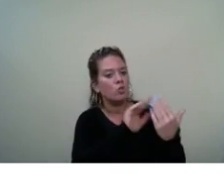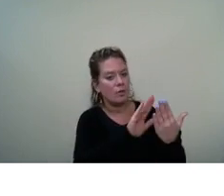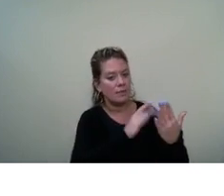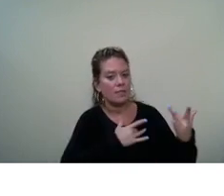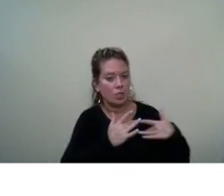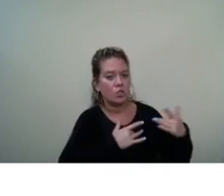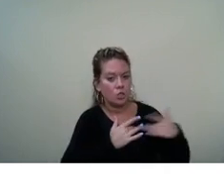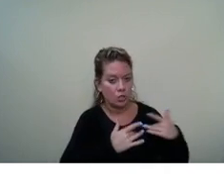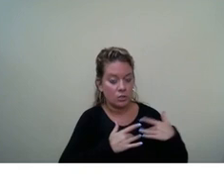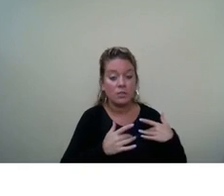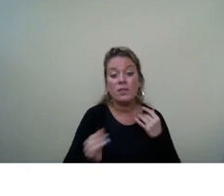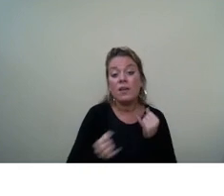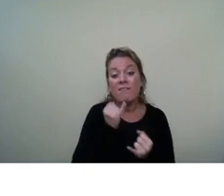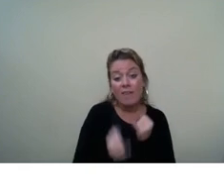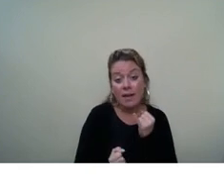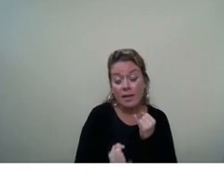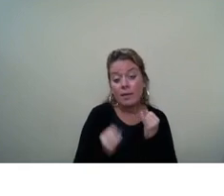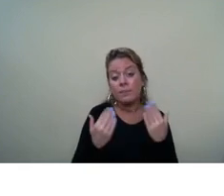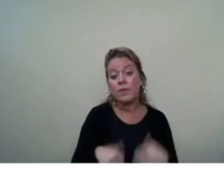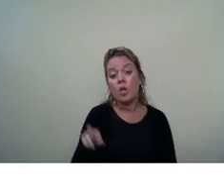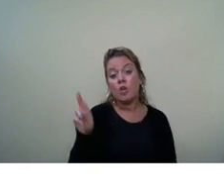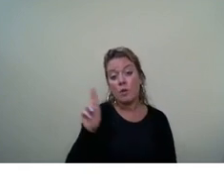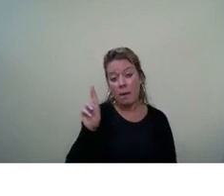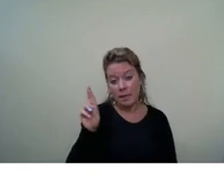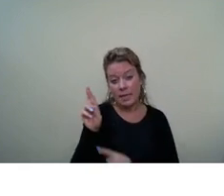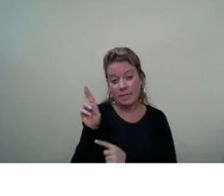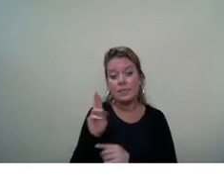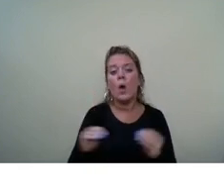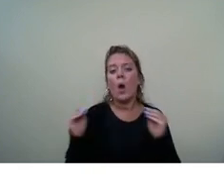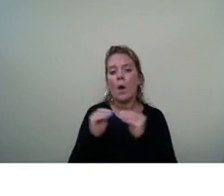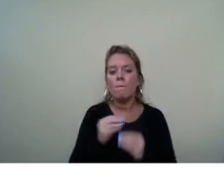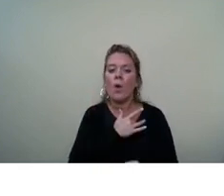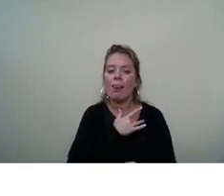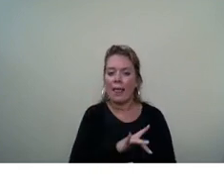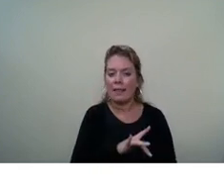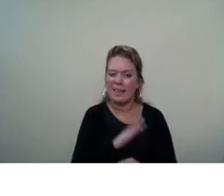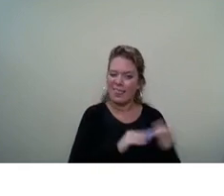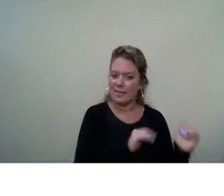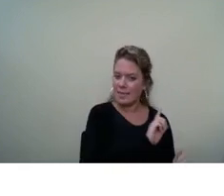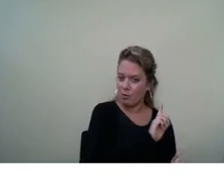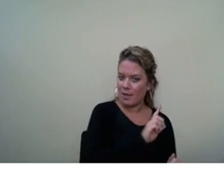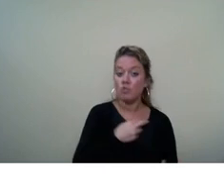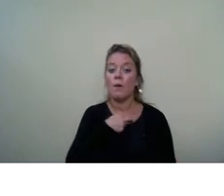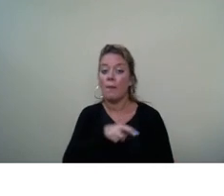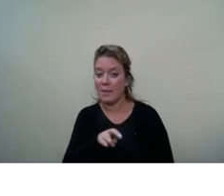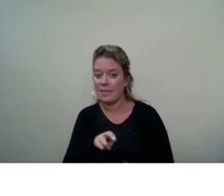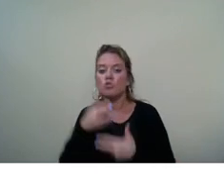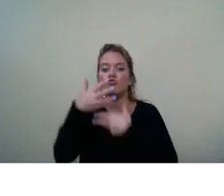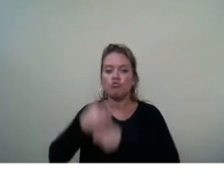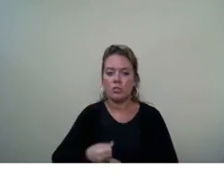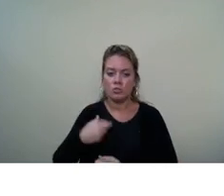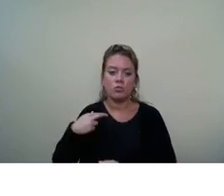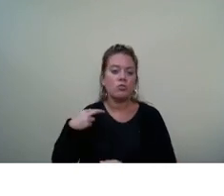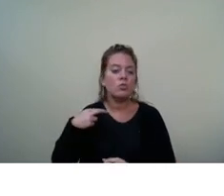finally, Republicans are more likely than Democrats to trust religious leaders in their communities. So this means